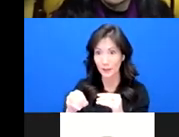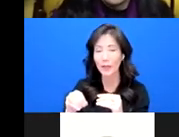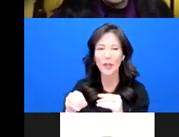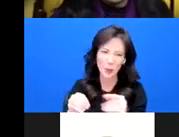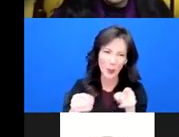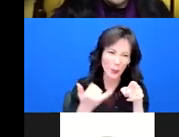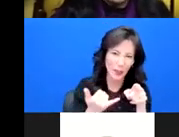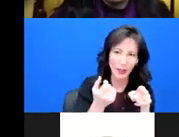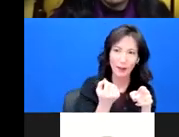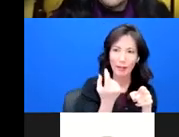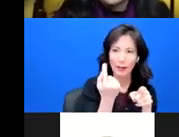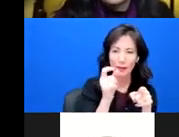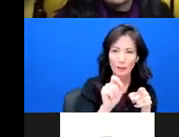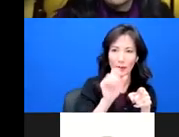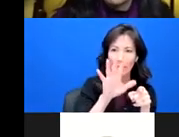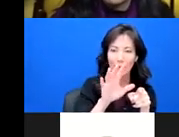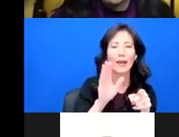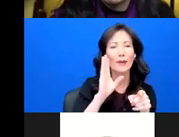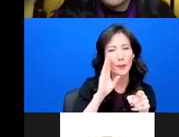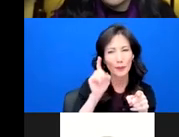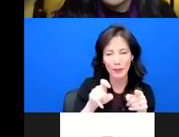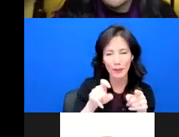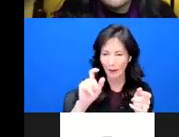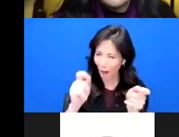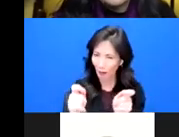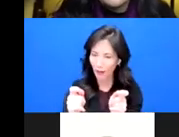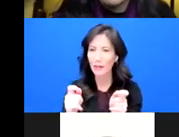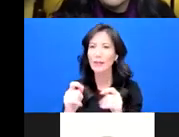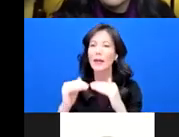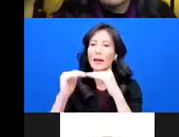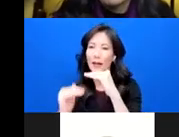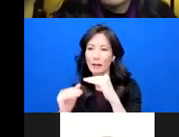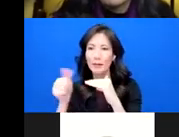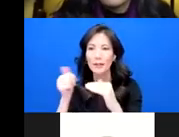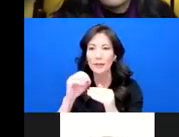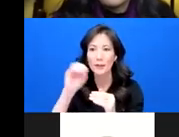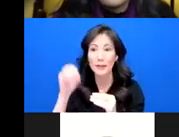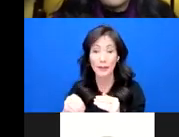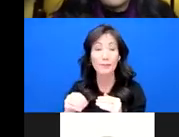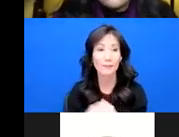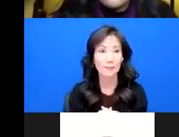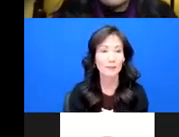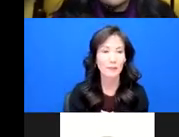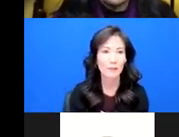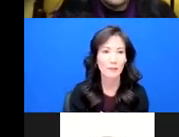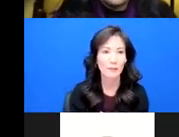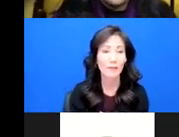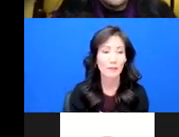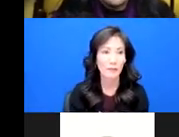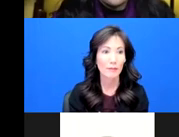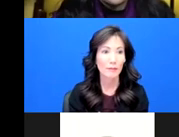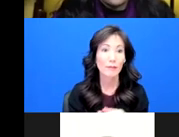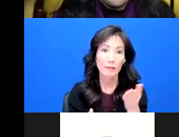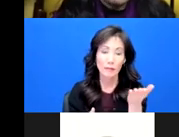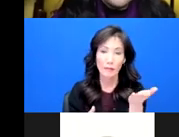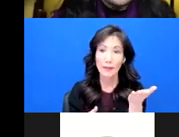something important to keep in mind as we move forward. So we'll go to the next slide, please. And we're going to start